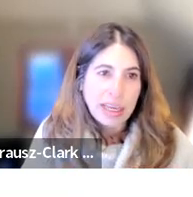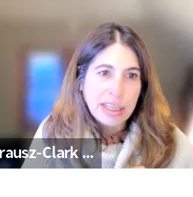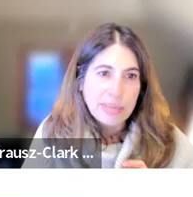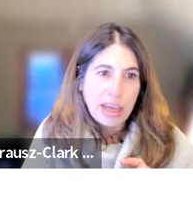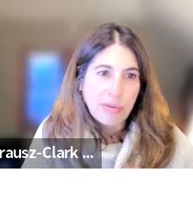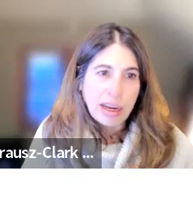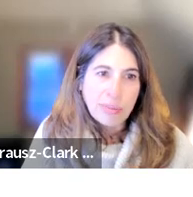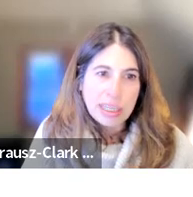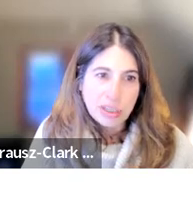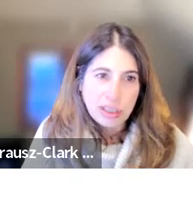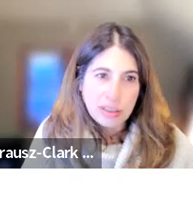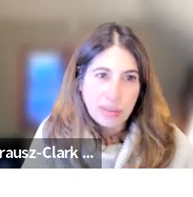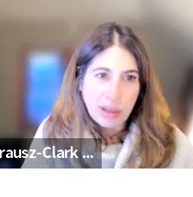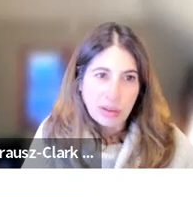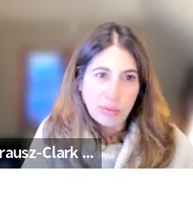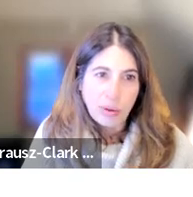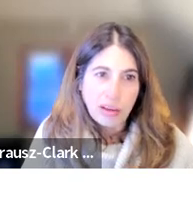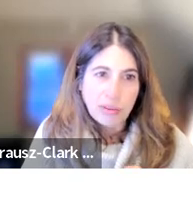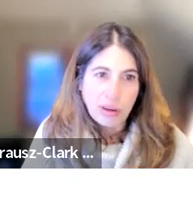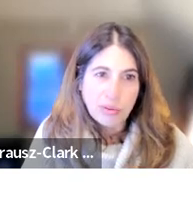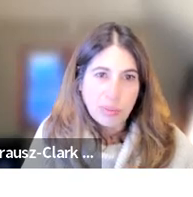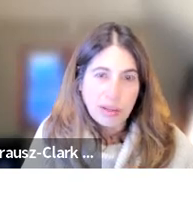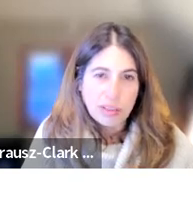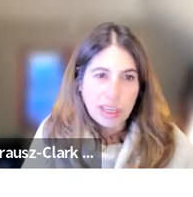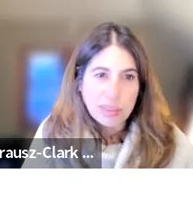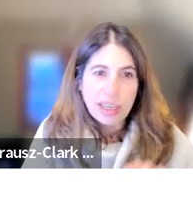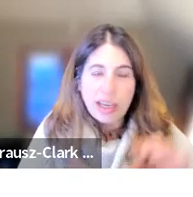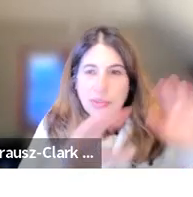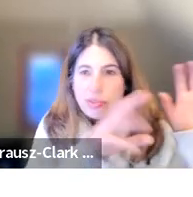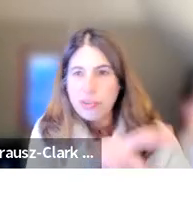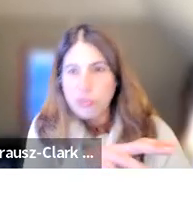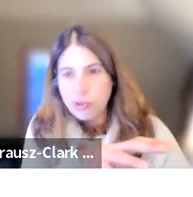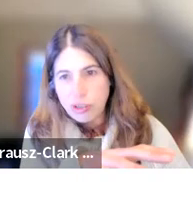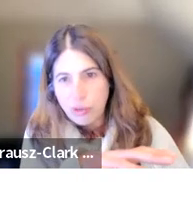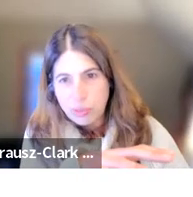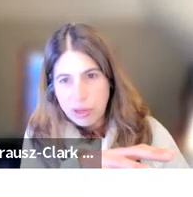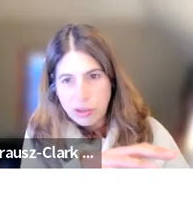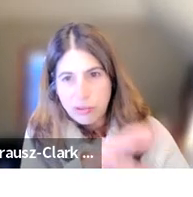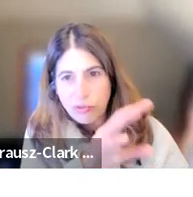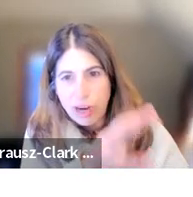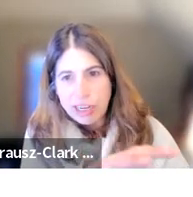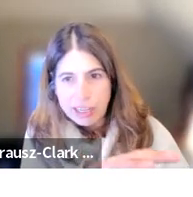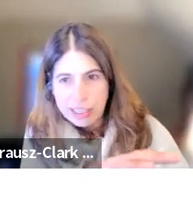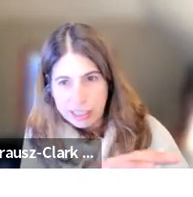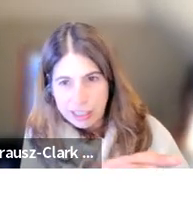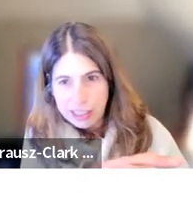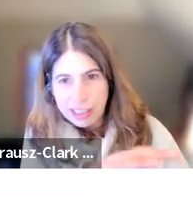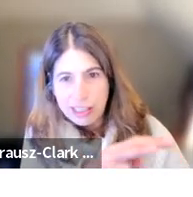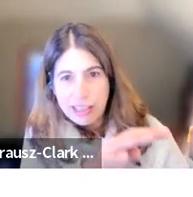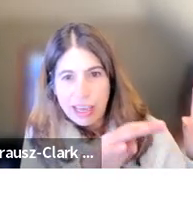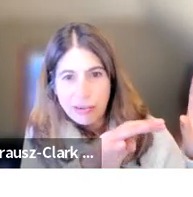need to make recommendations about the role of co-responder teams. I'm using those words co-responder,